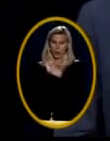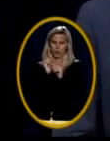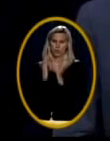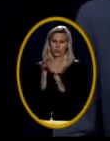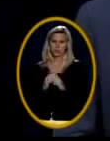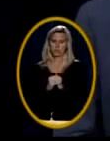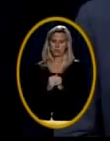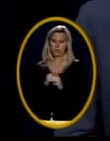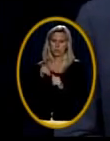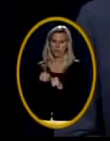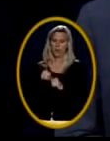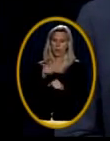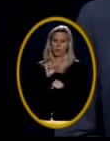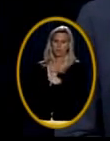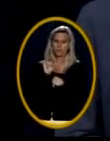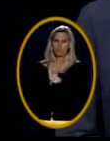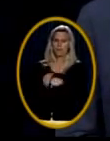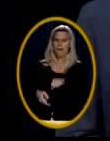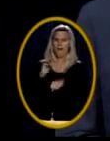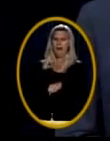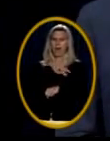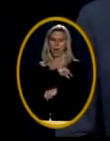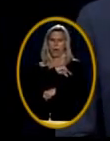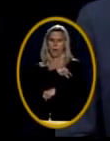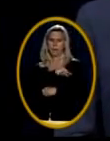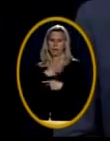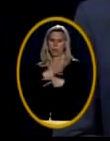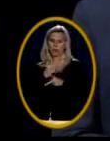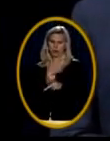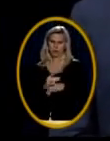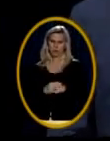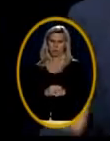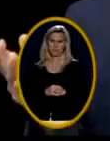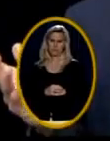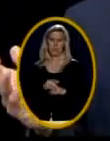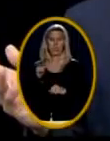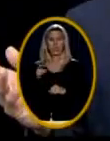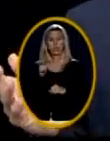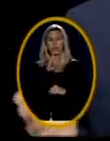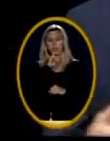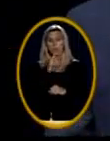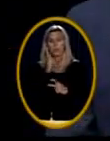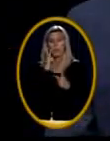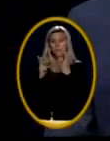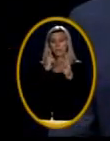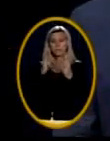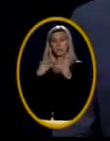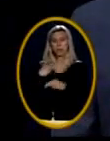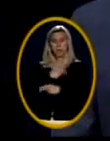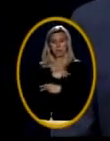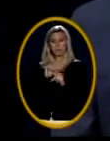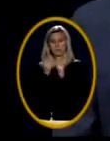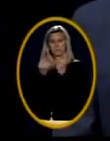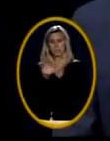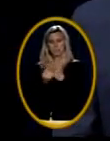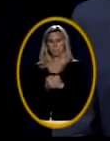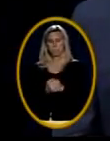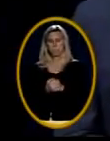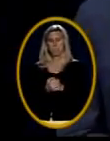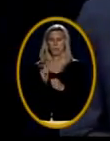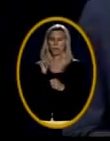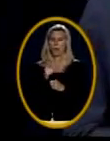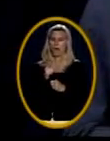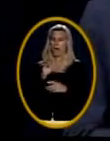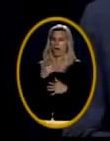that were putting out the high quality products. So you were the highly visible members of the team that we were